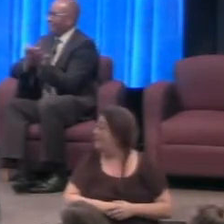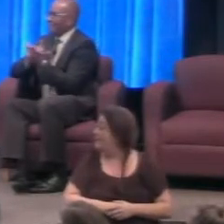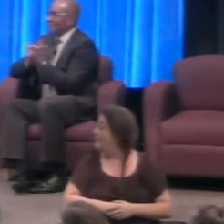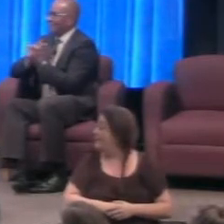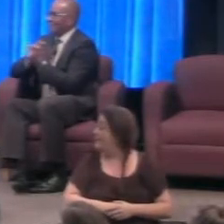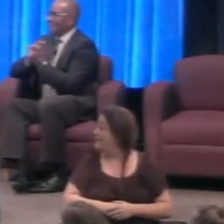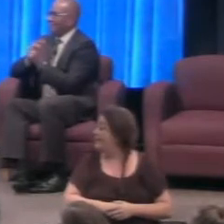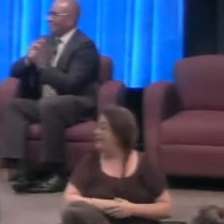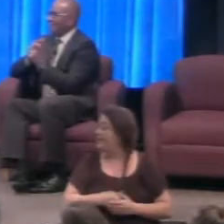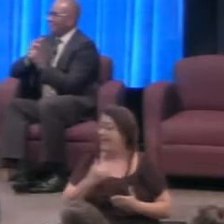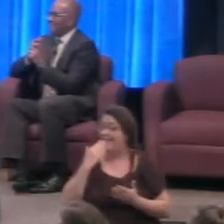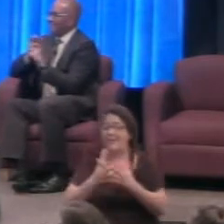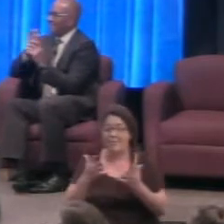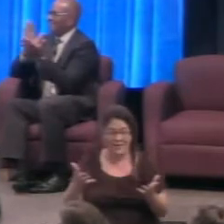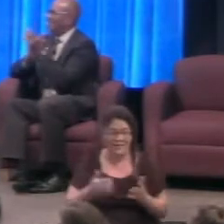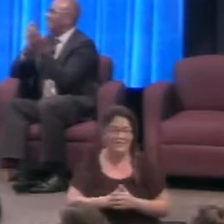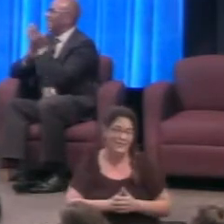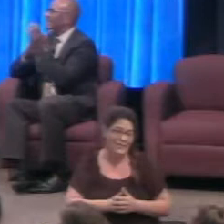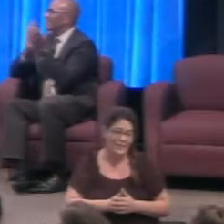much. So,